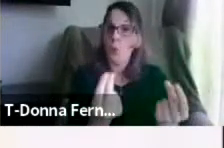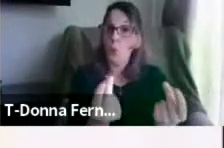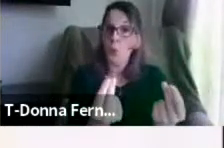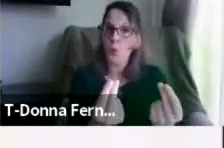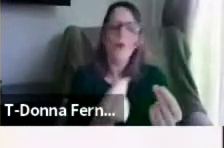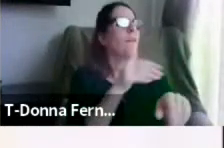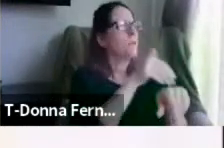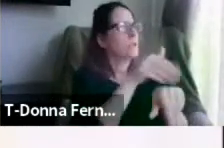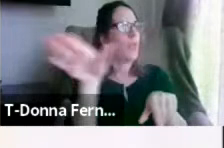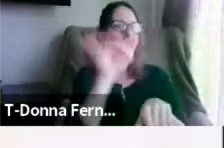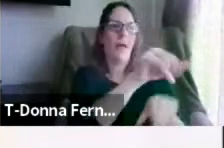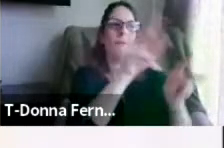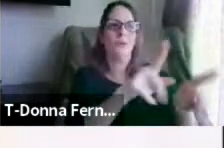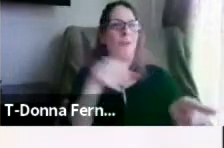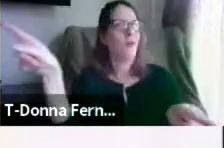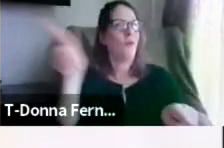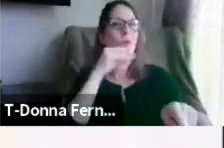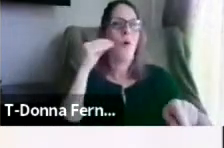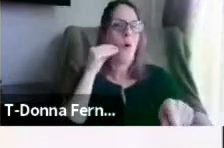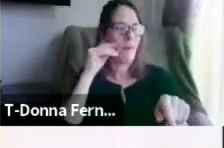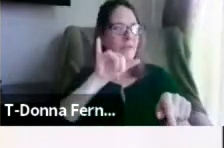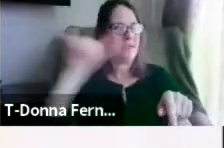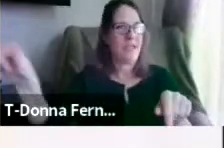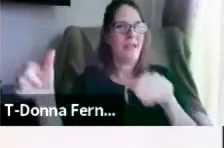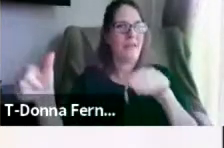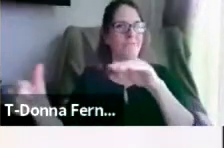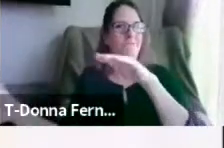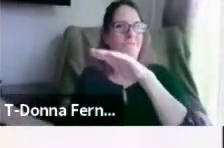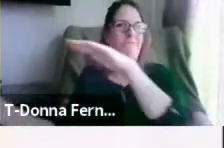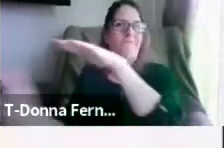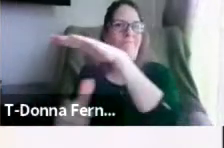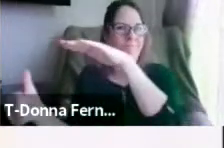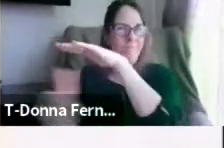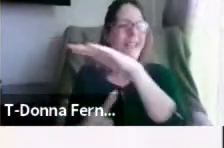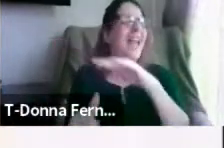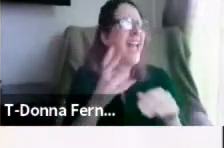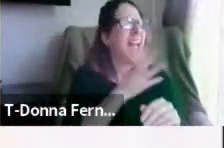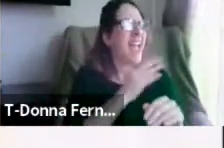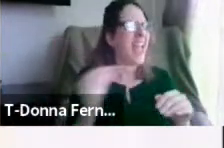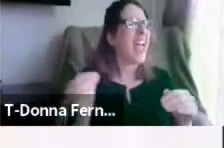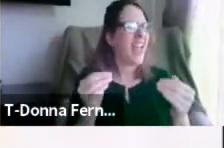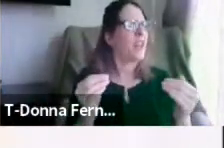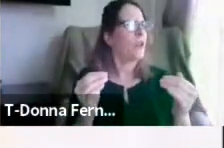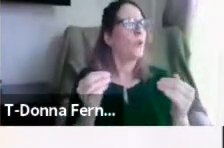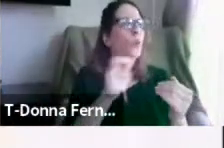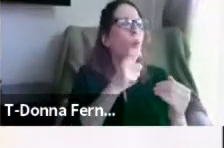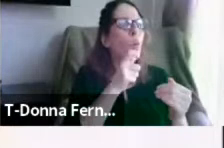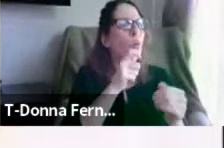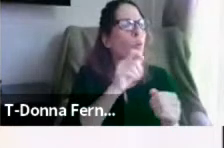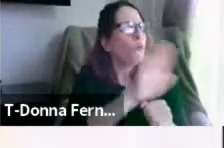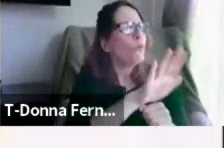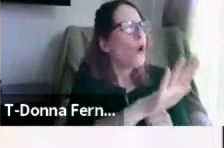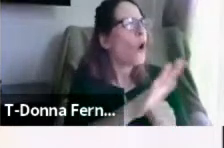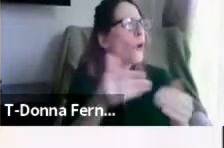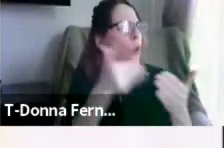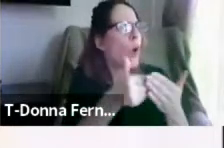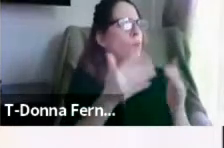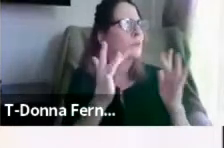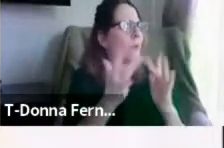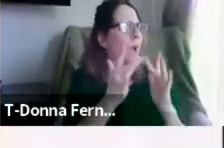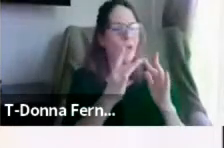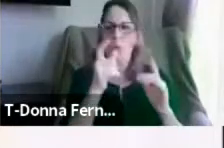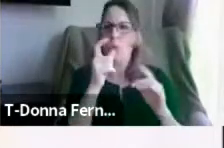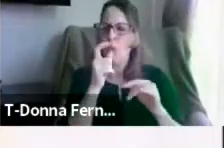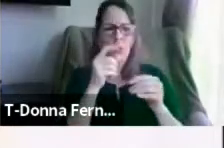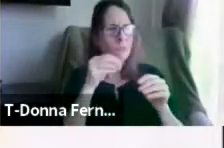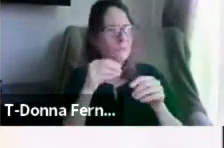isolate. Also, identify all close contacts. Close contacts is going to be anybody who's been in contact with the ill